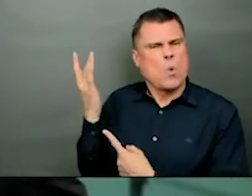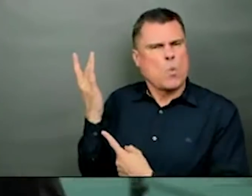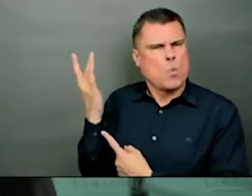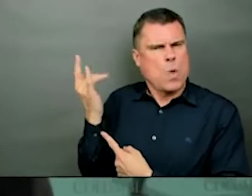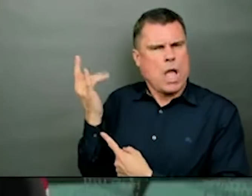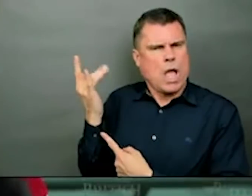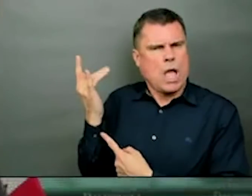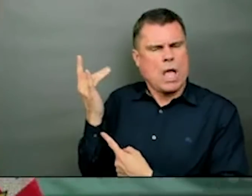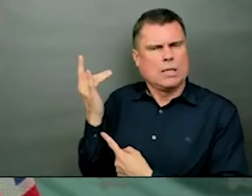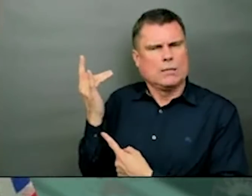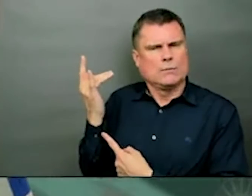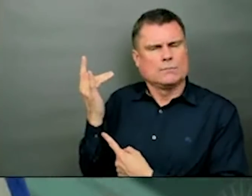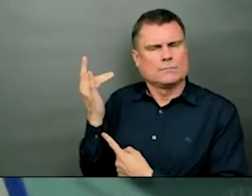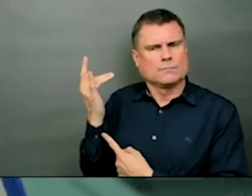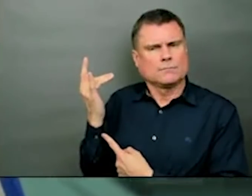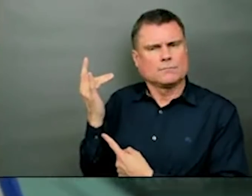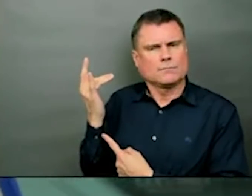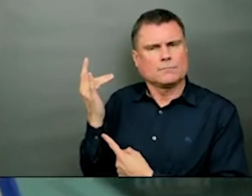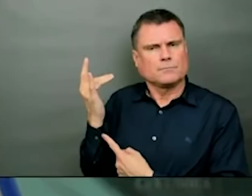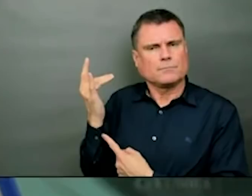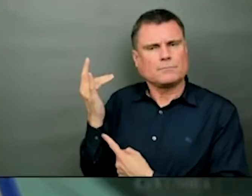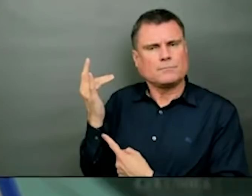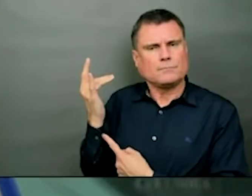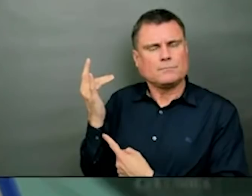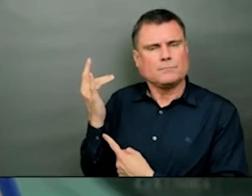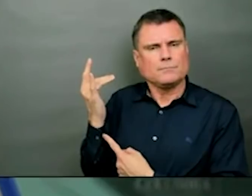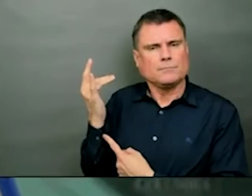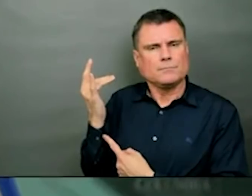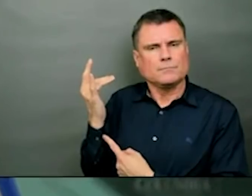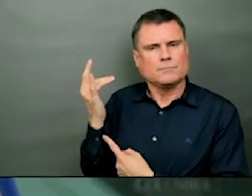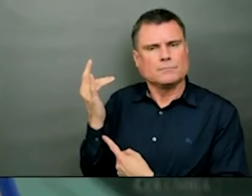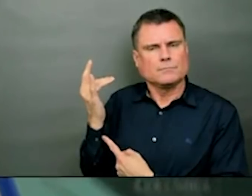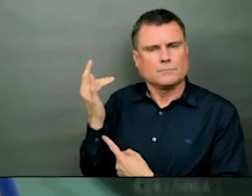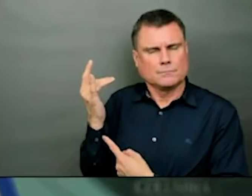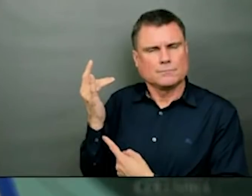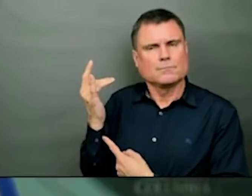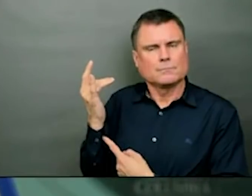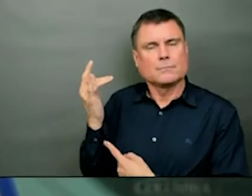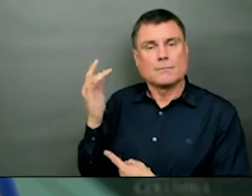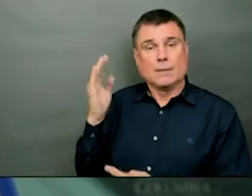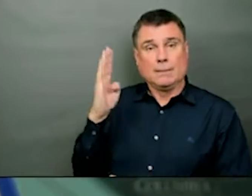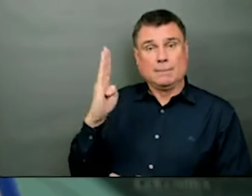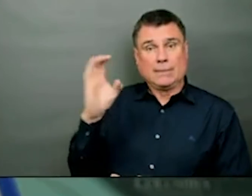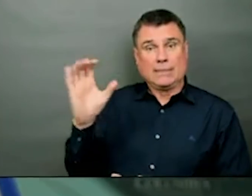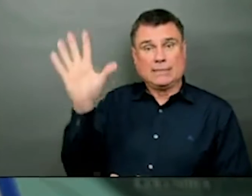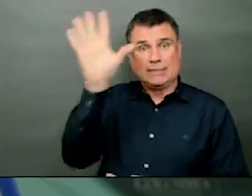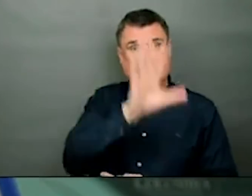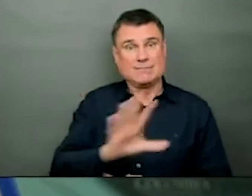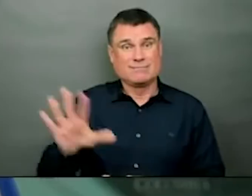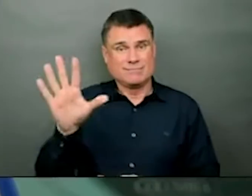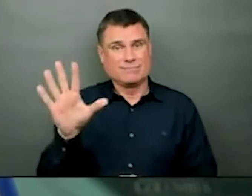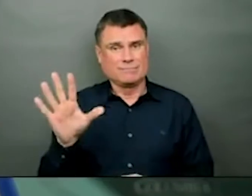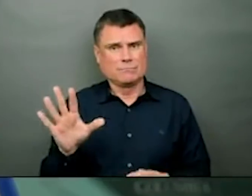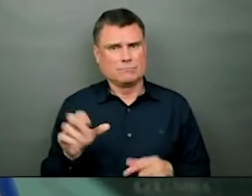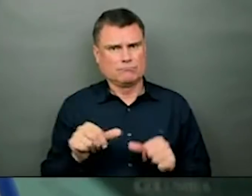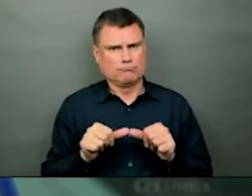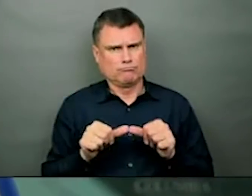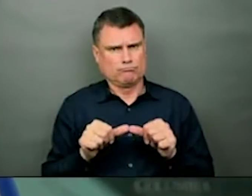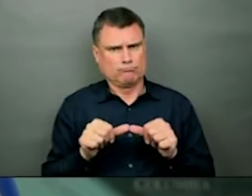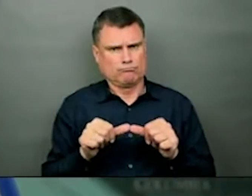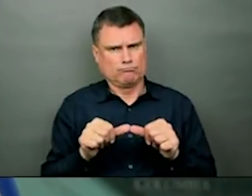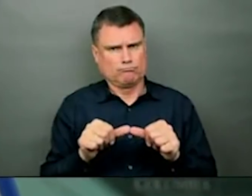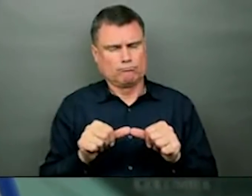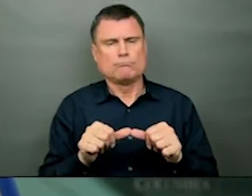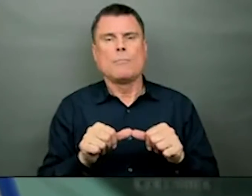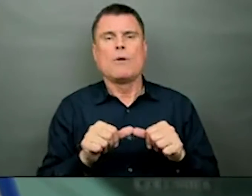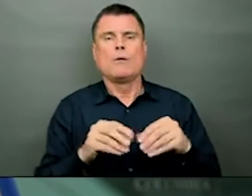information from the BC CDC seems to indicate lives could be saved if we focused only on the first dose right now. Thank